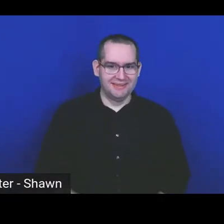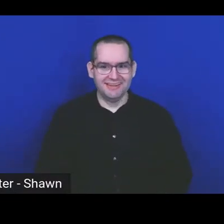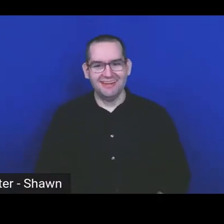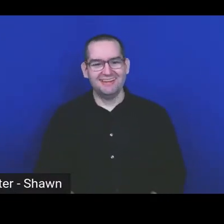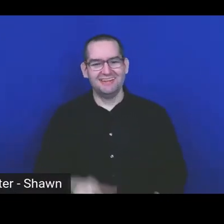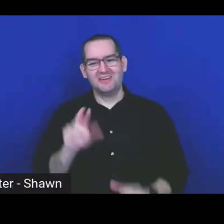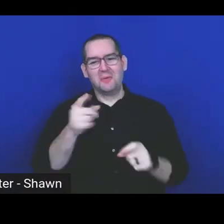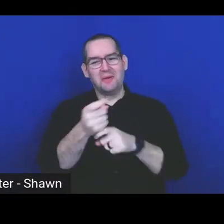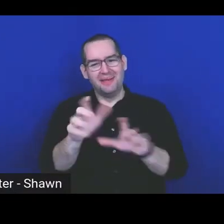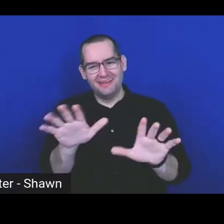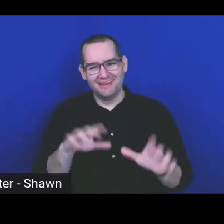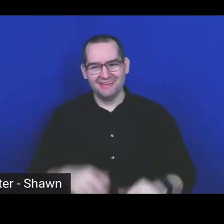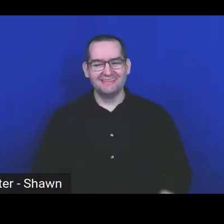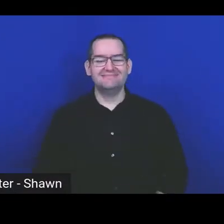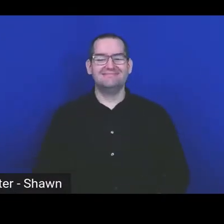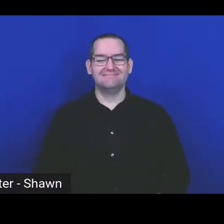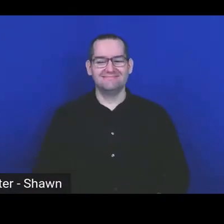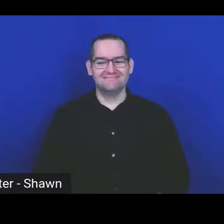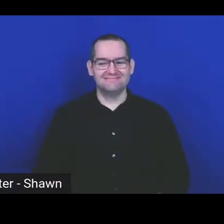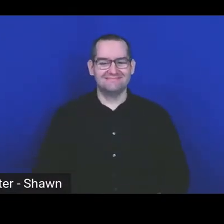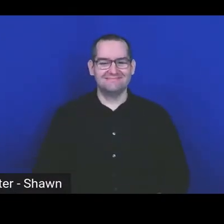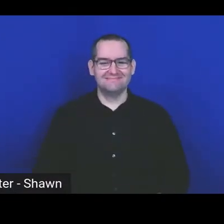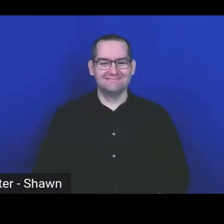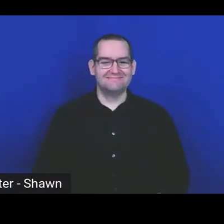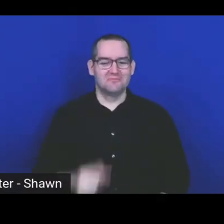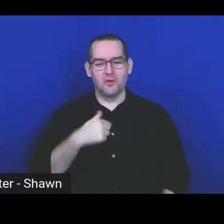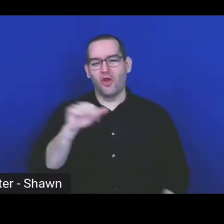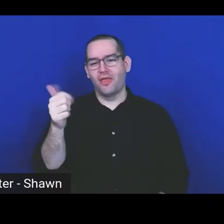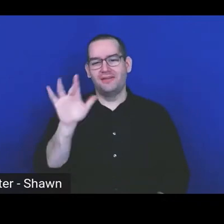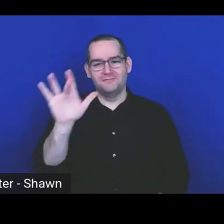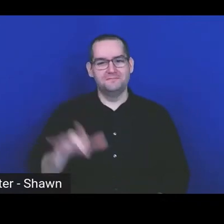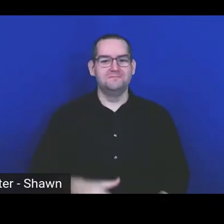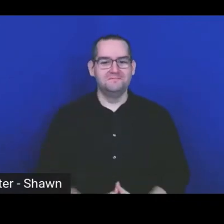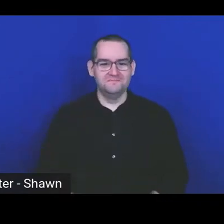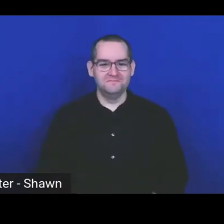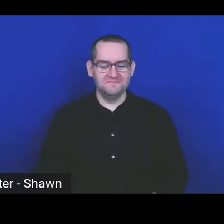No, just kidding. Let me go back to the other tab.